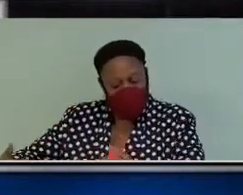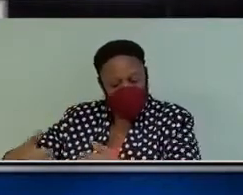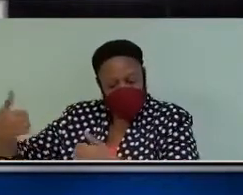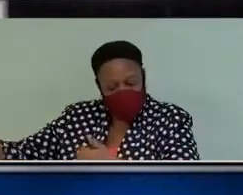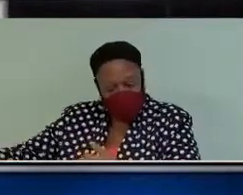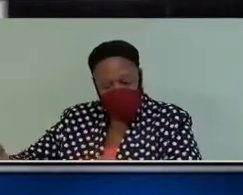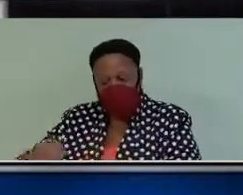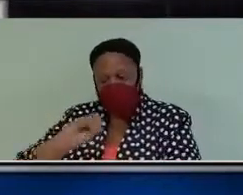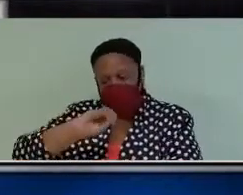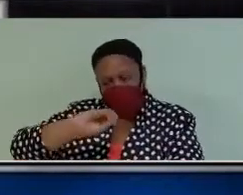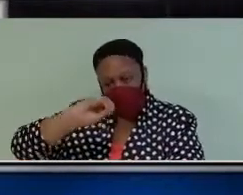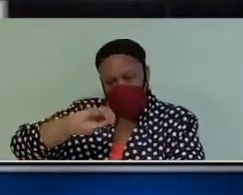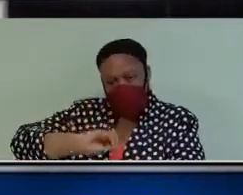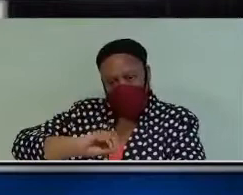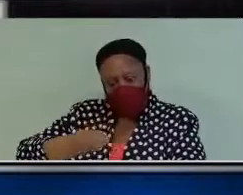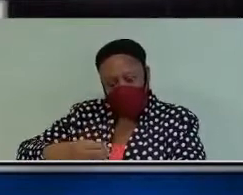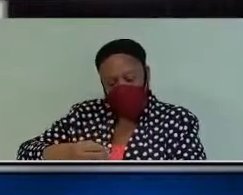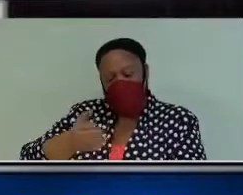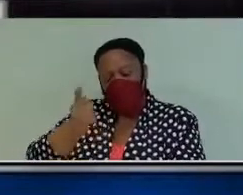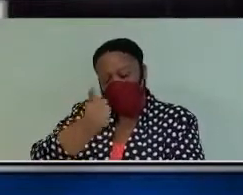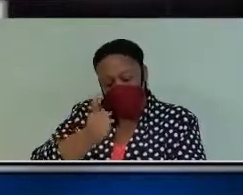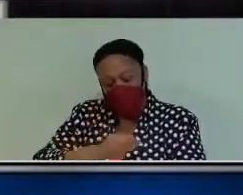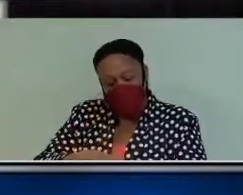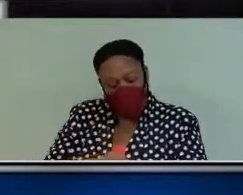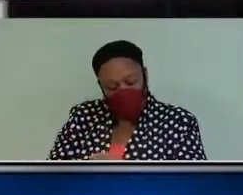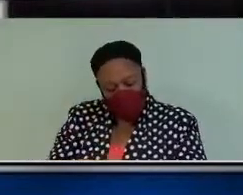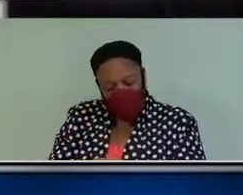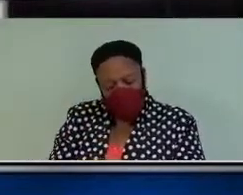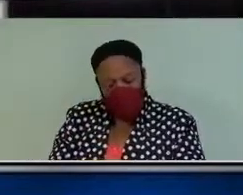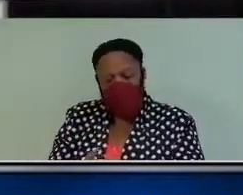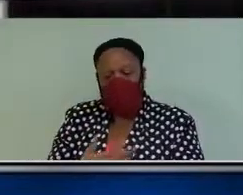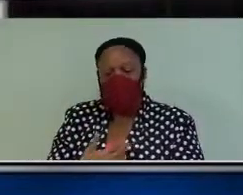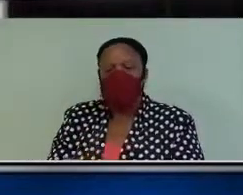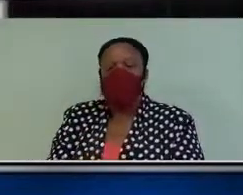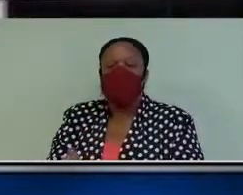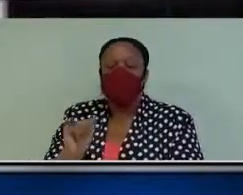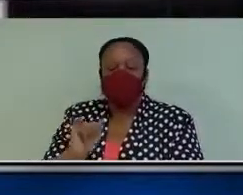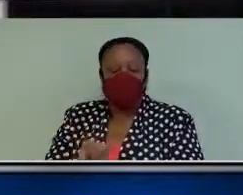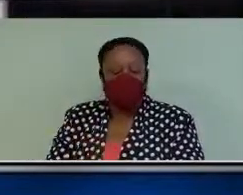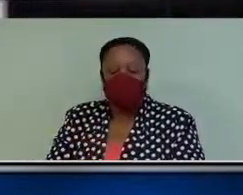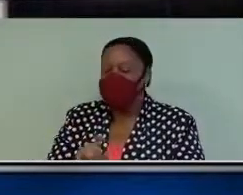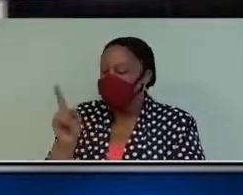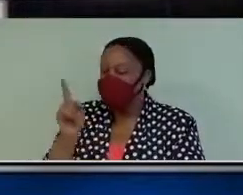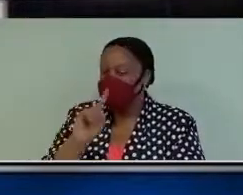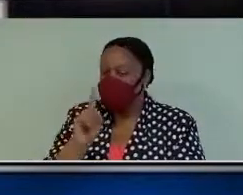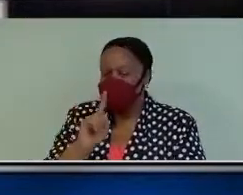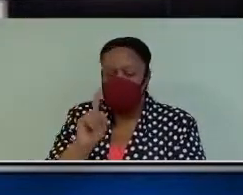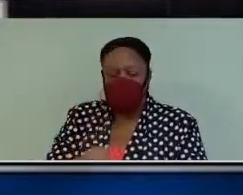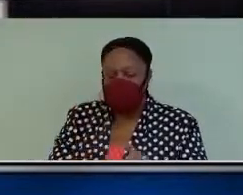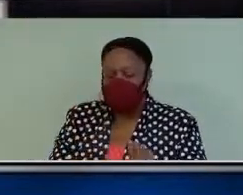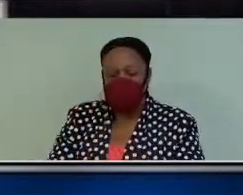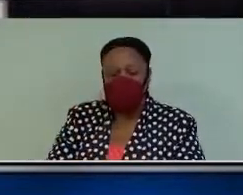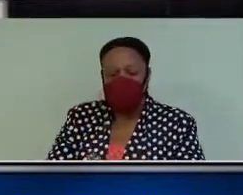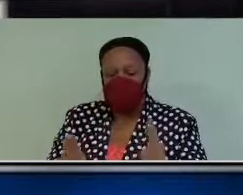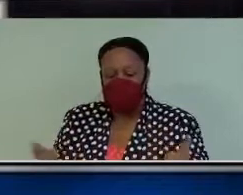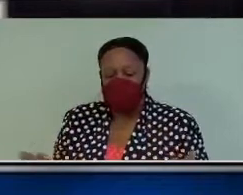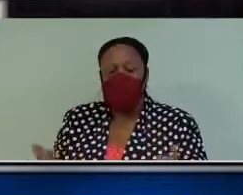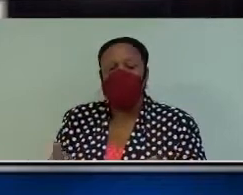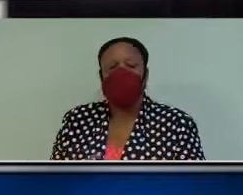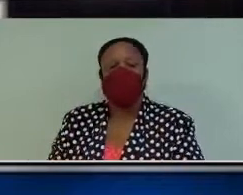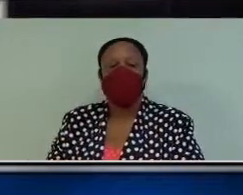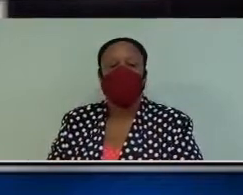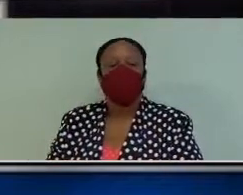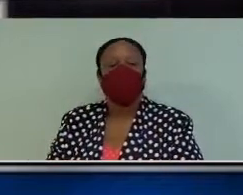7 relating to social and physical distancing, that business shall cease to operate for the duration of